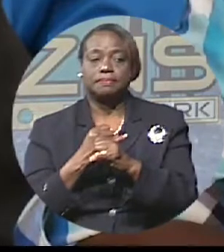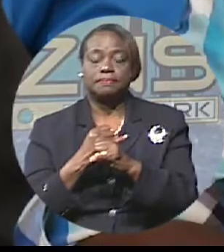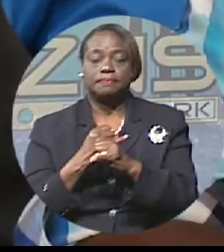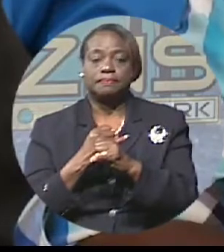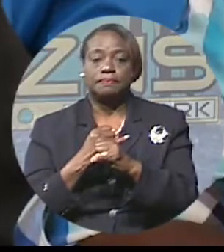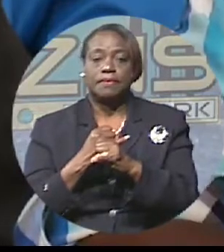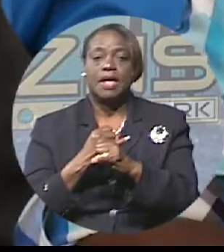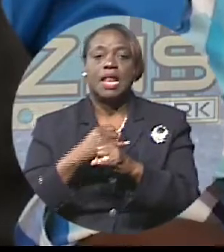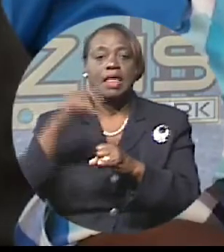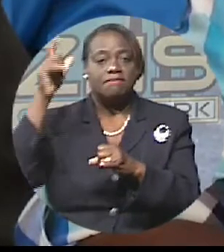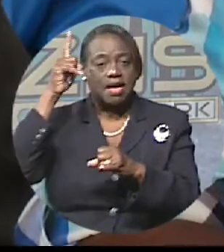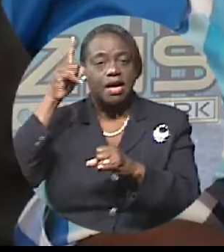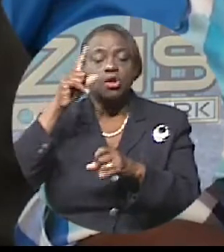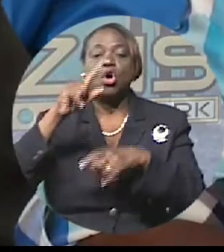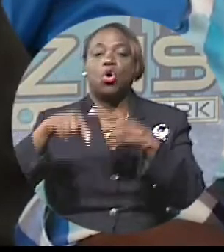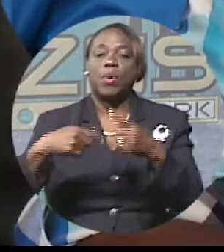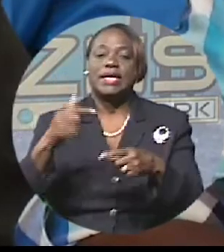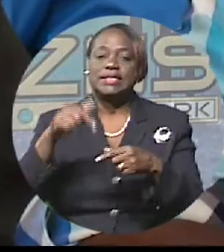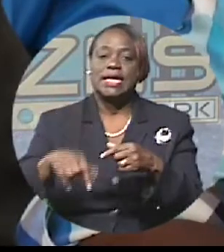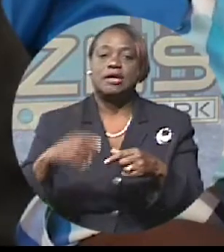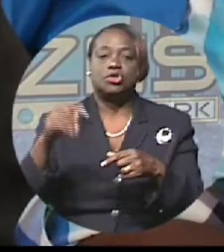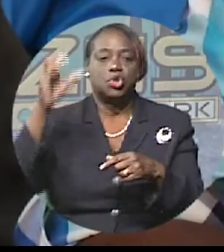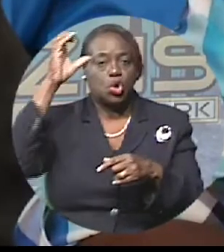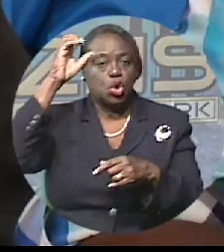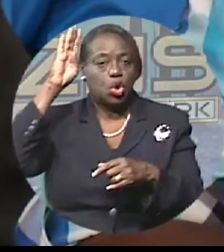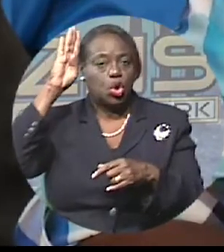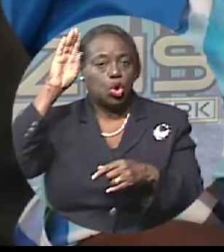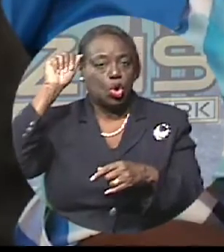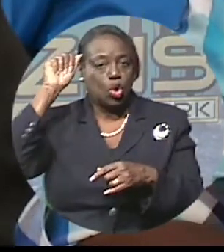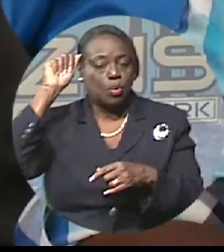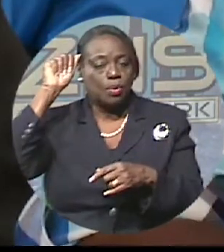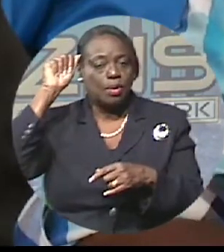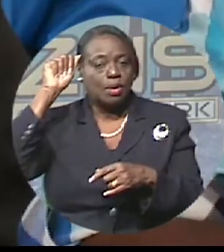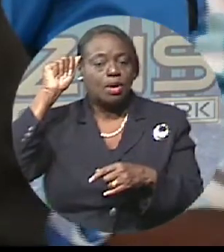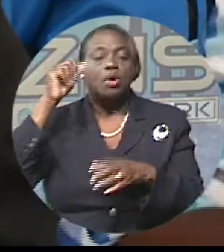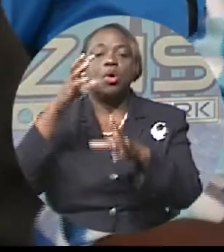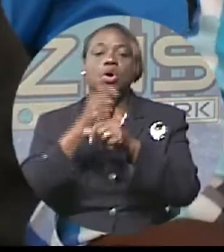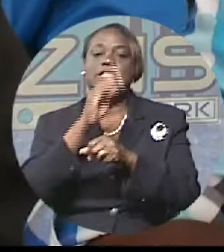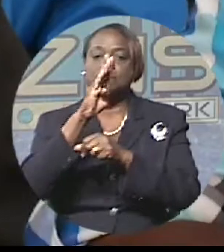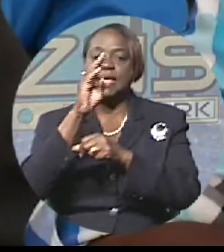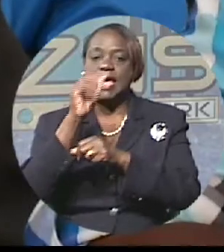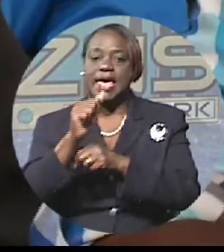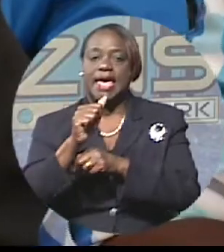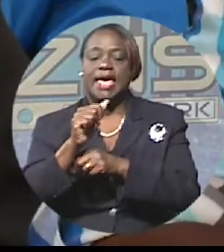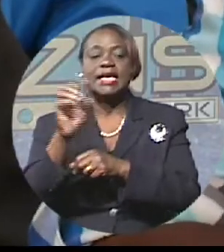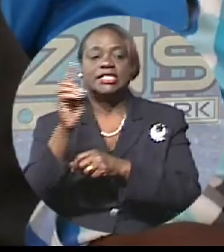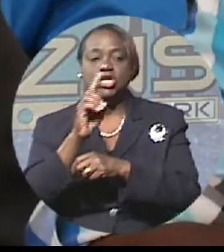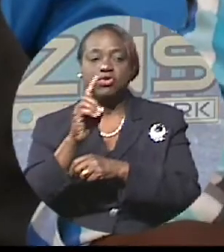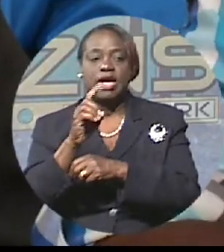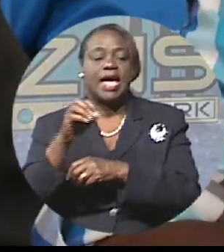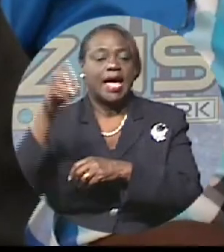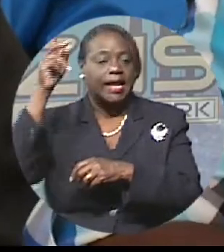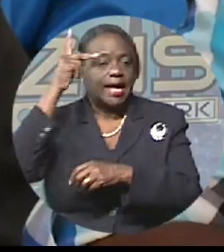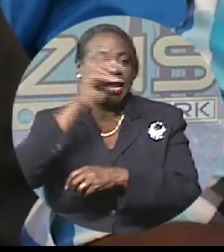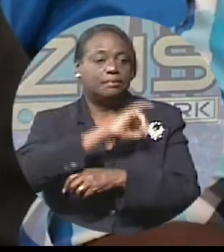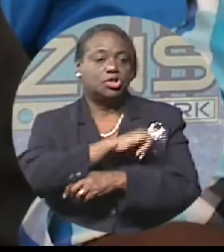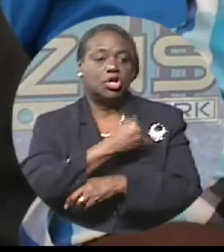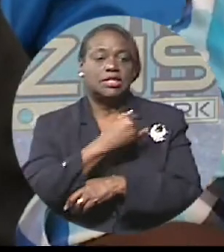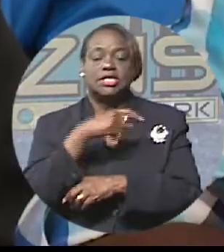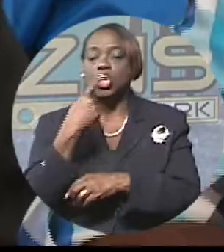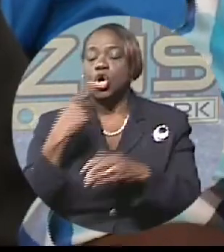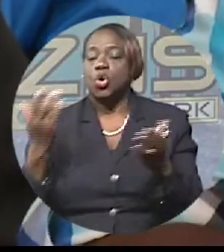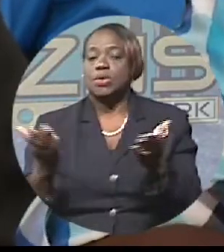went down to Cuba, earned his bachelor's degree, and Kayla Johnson, like he said, who's